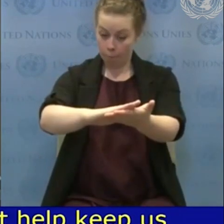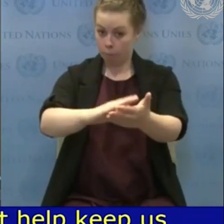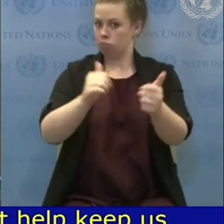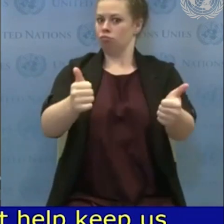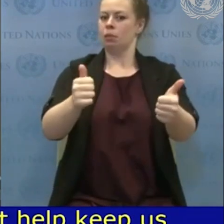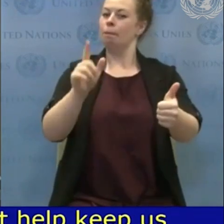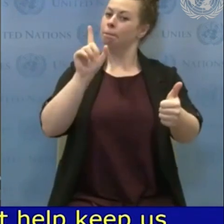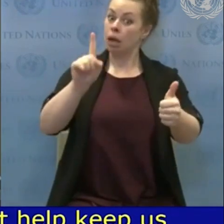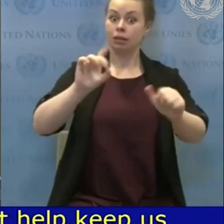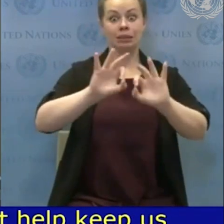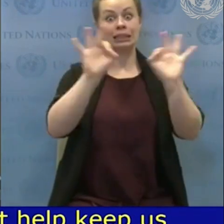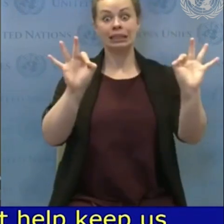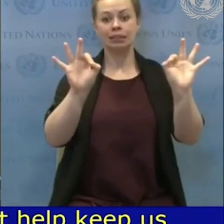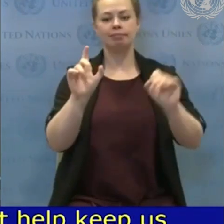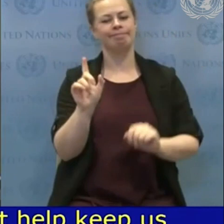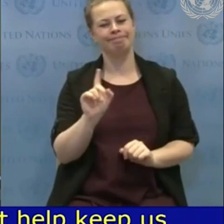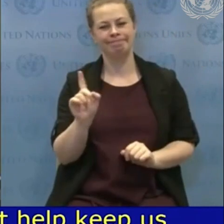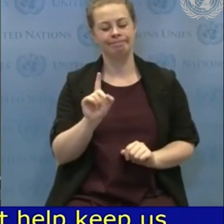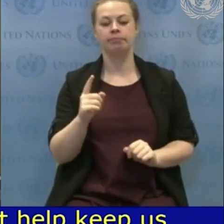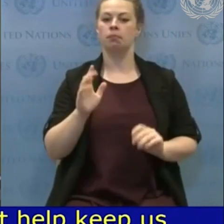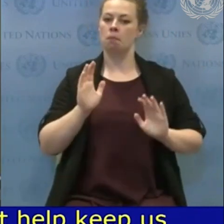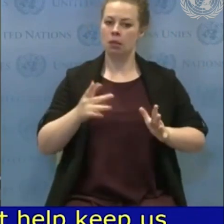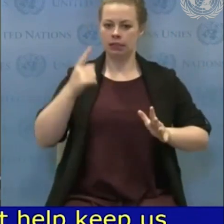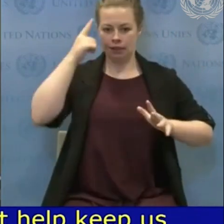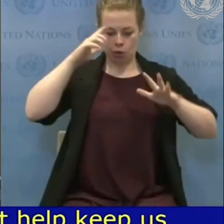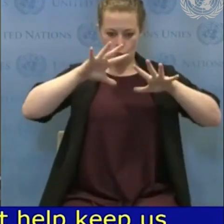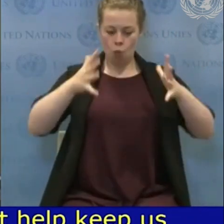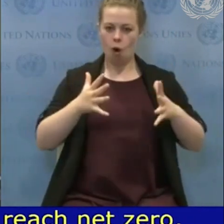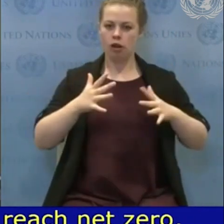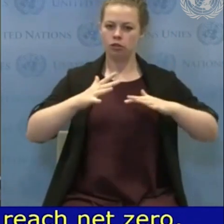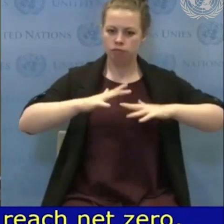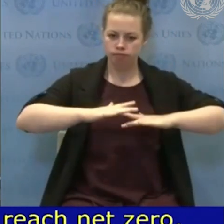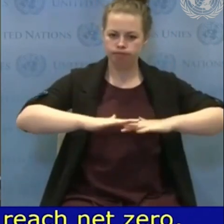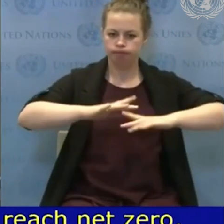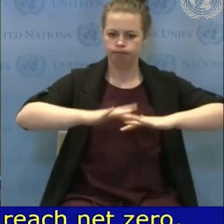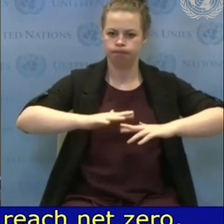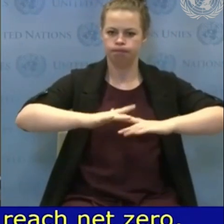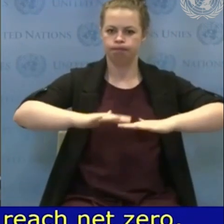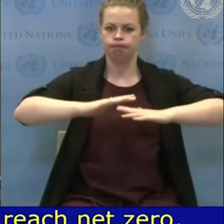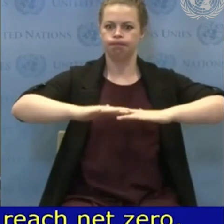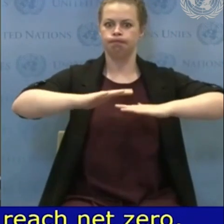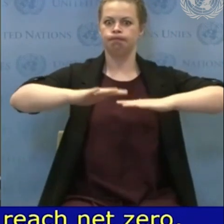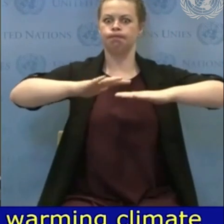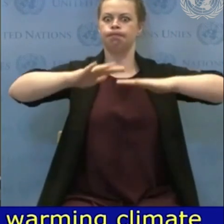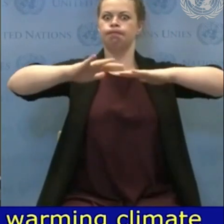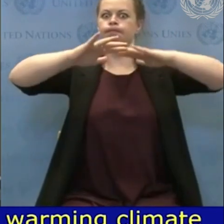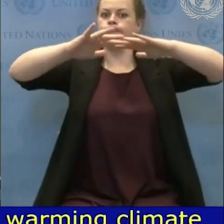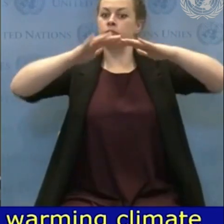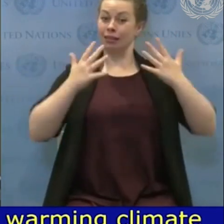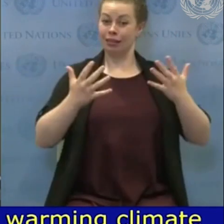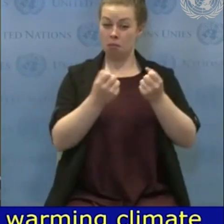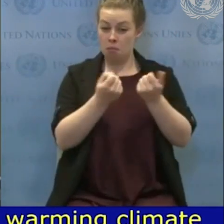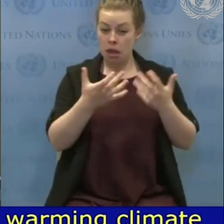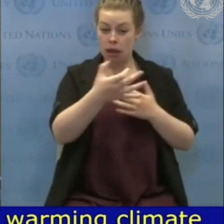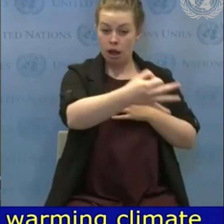adaptation measures to help protect those for whom climate change is already impacting upon their daily lives.